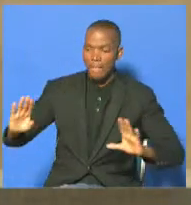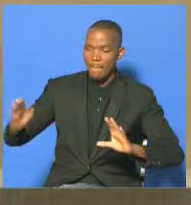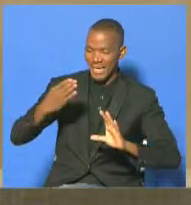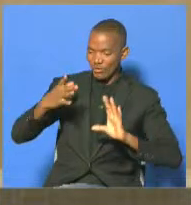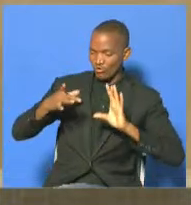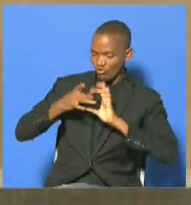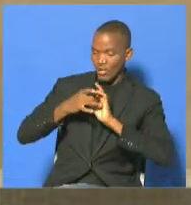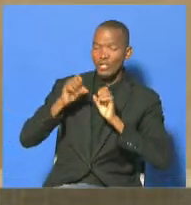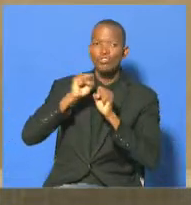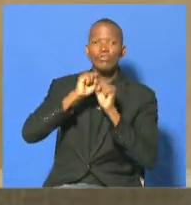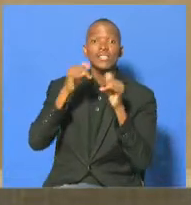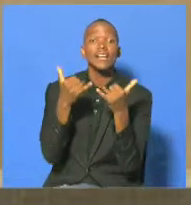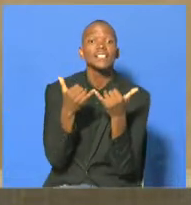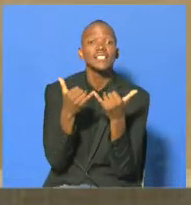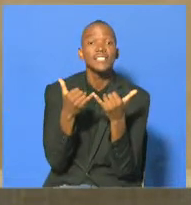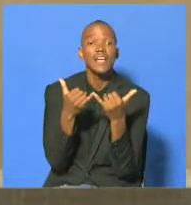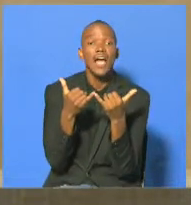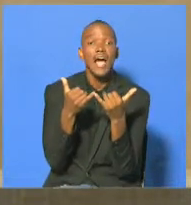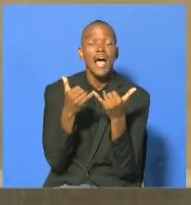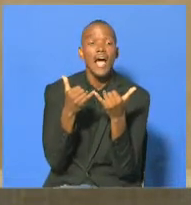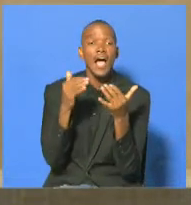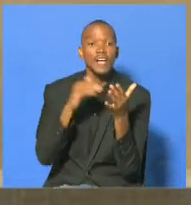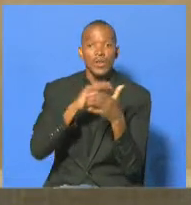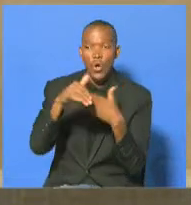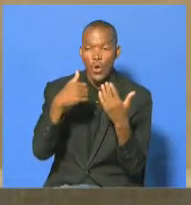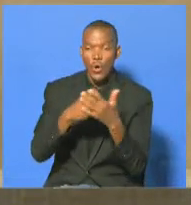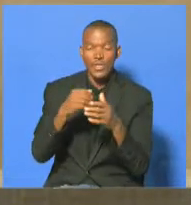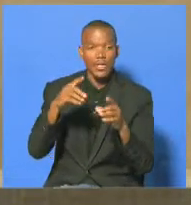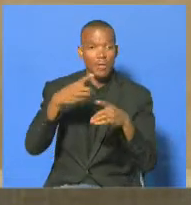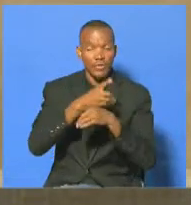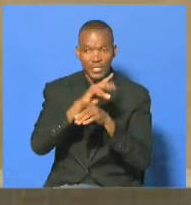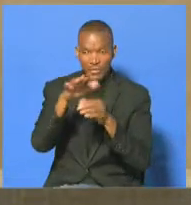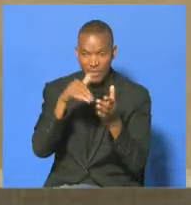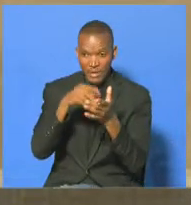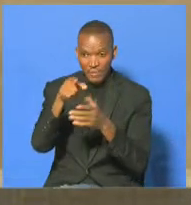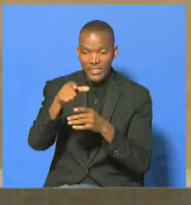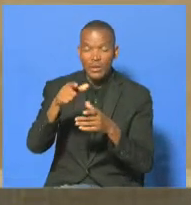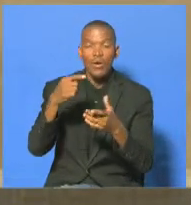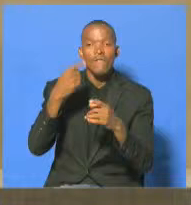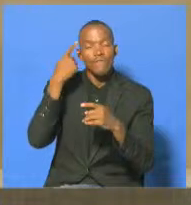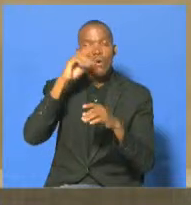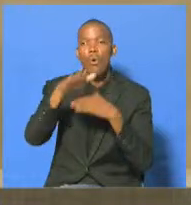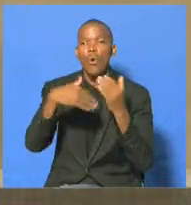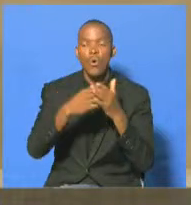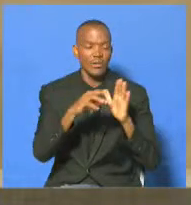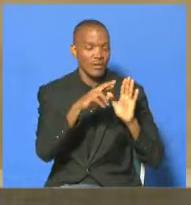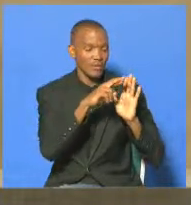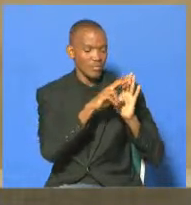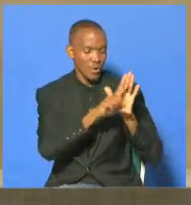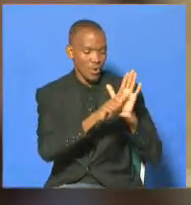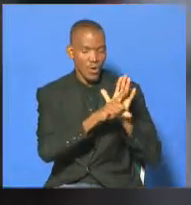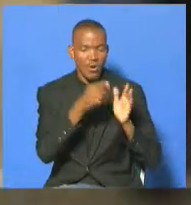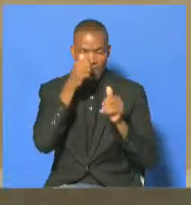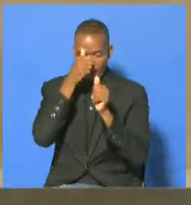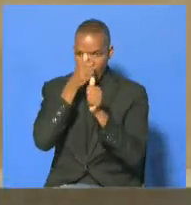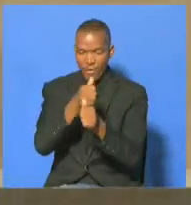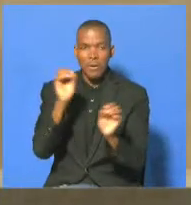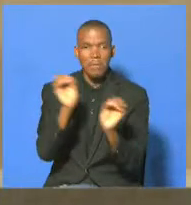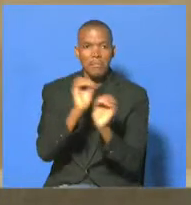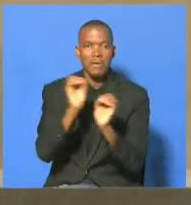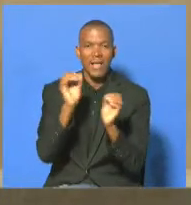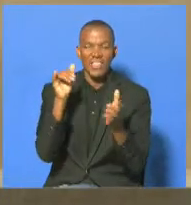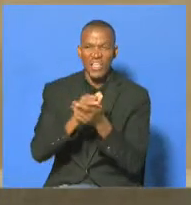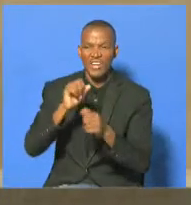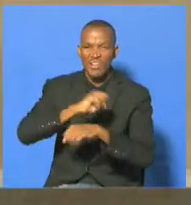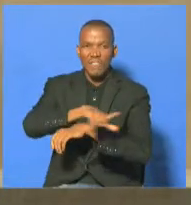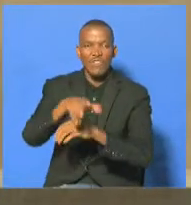society. The long revolutionary period of unregulated hunting has negatively